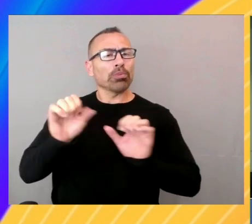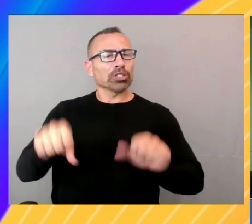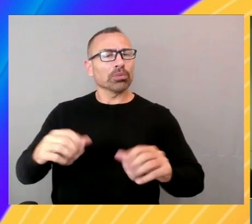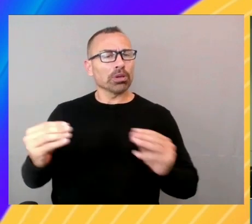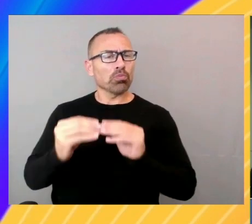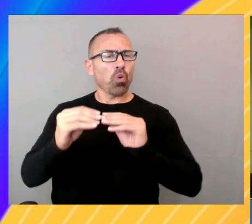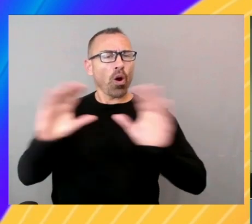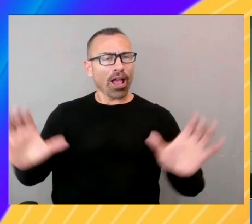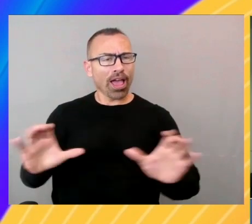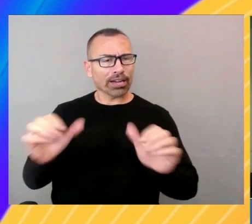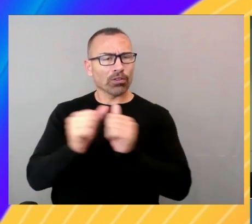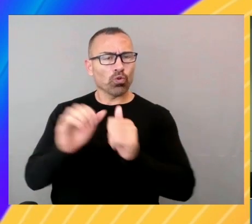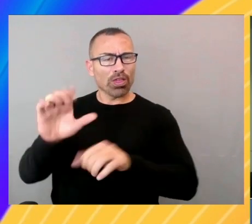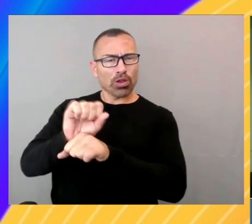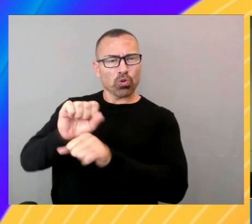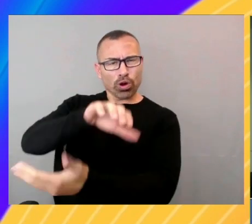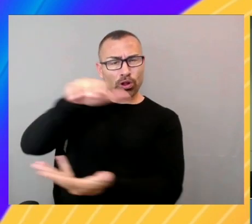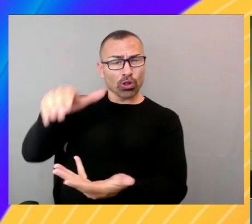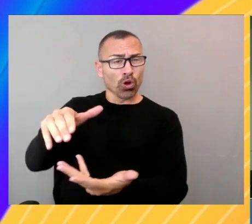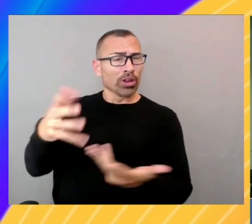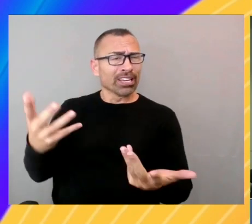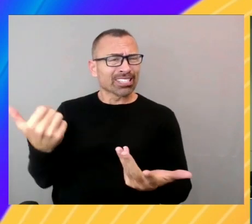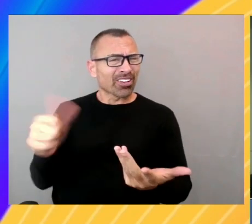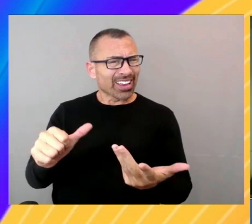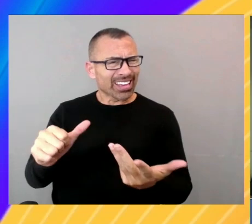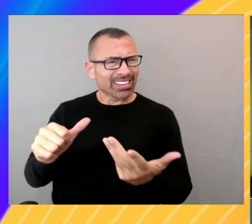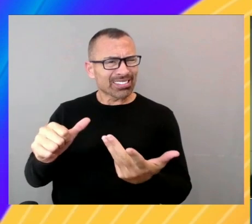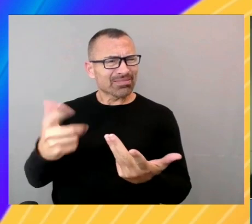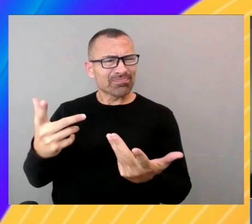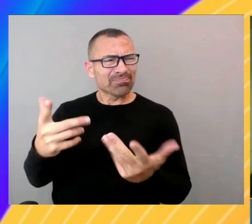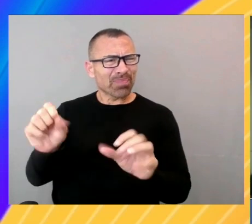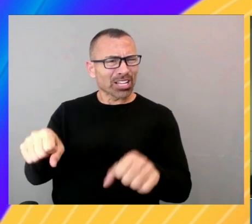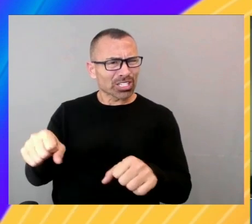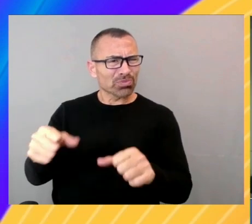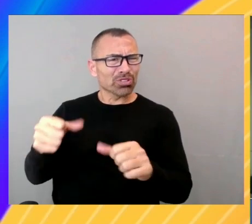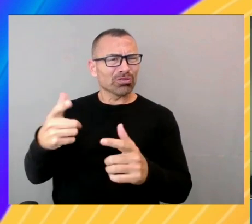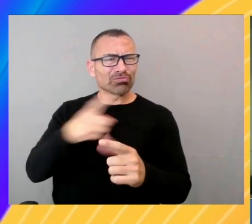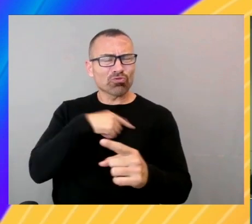to a particular service? So let's go ahead and get into it.